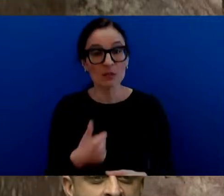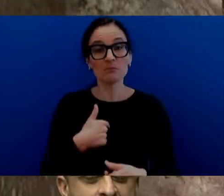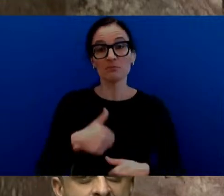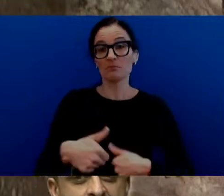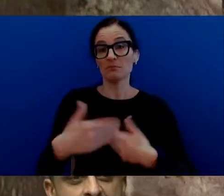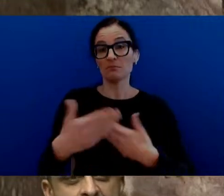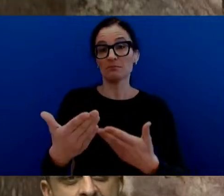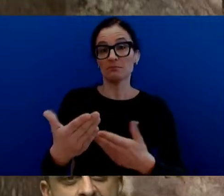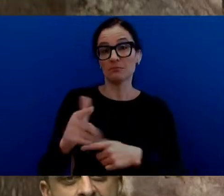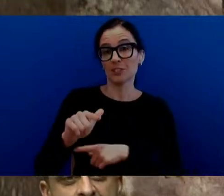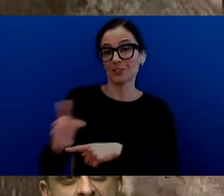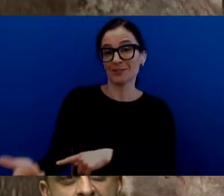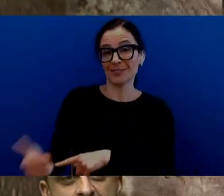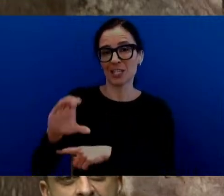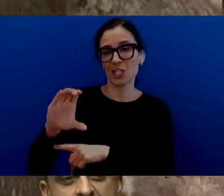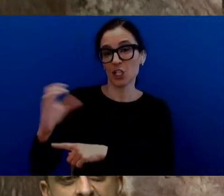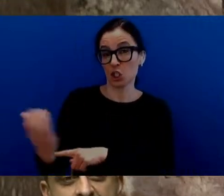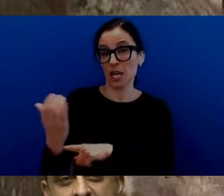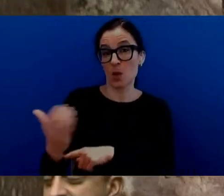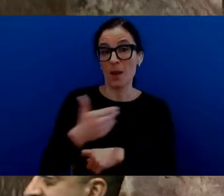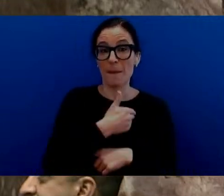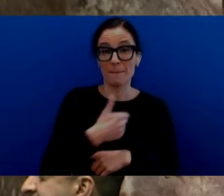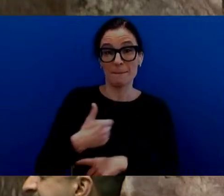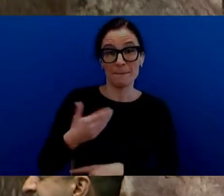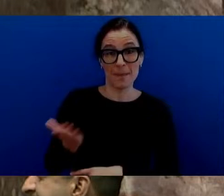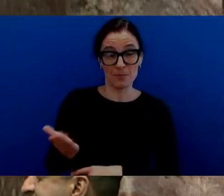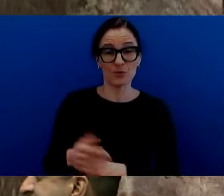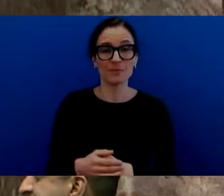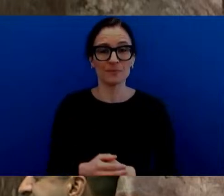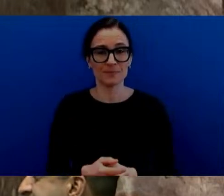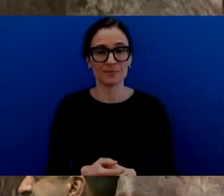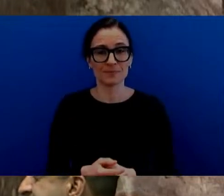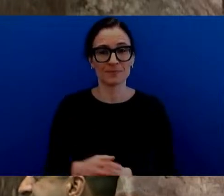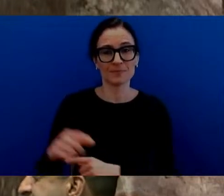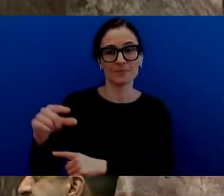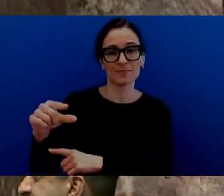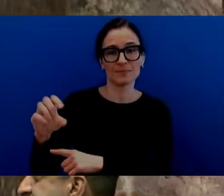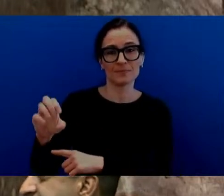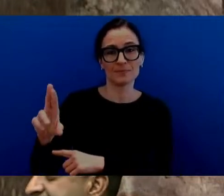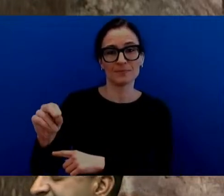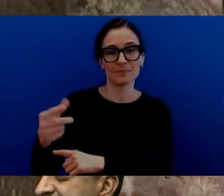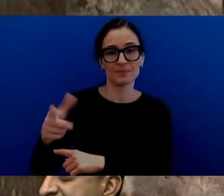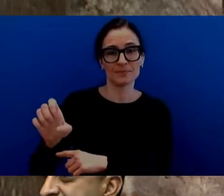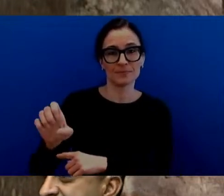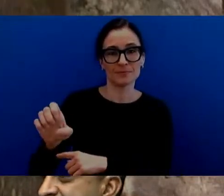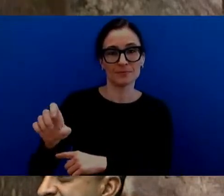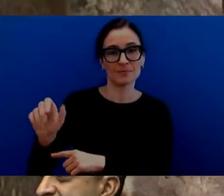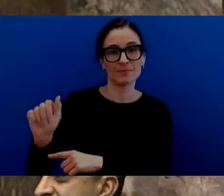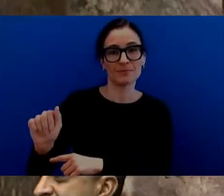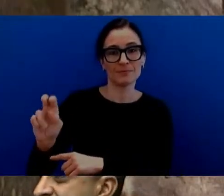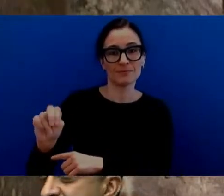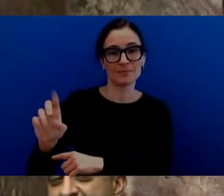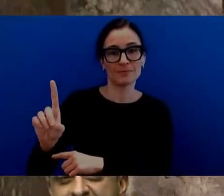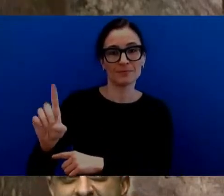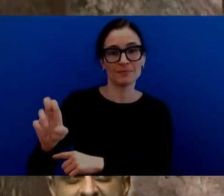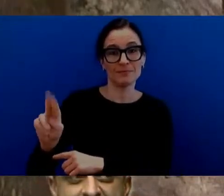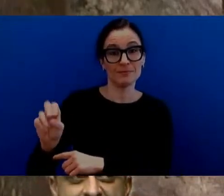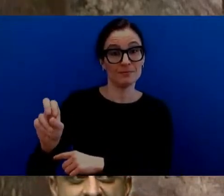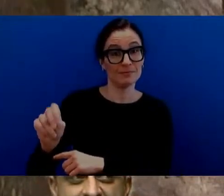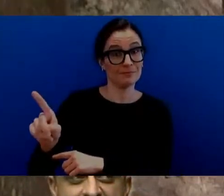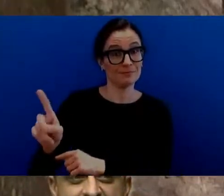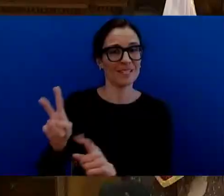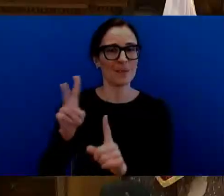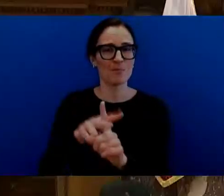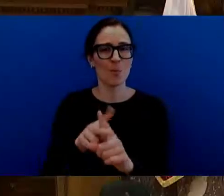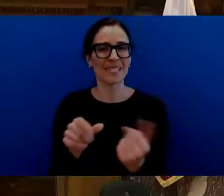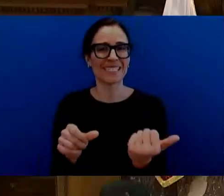Anderson, member for Nanaimo-Lanceville Electoral District, be appointed Deputy Chair of the Committee of the Whole for this session of the Legislative Assembly. You have